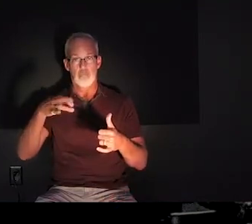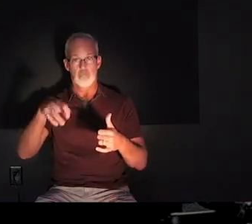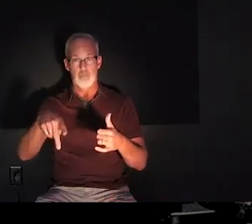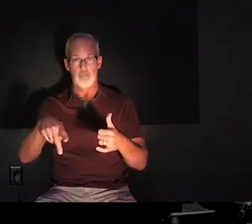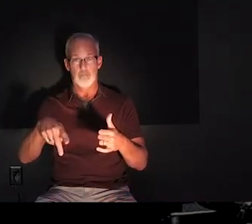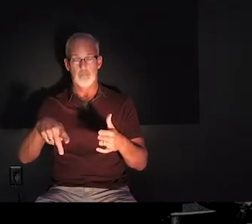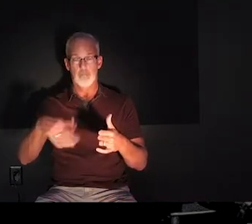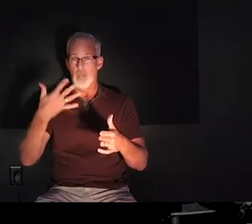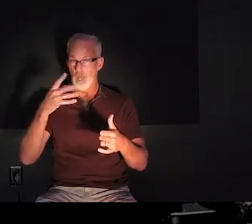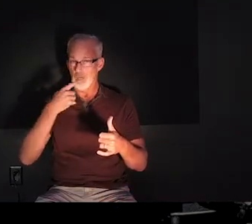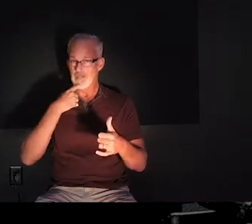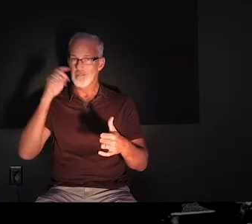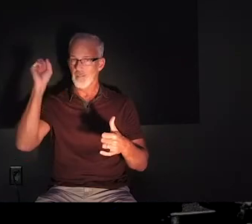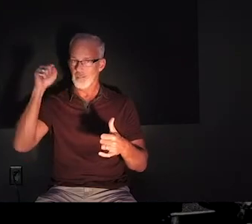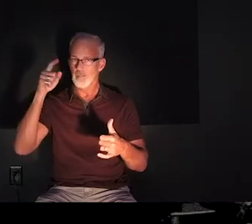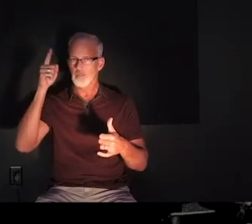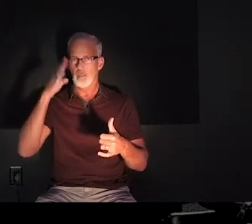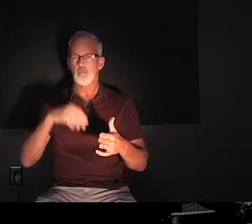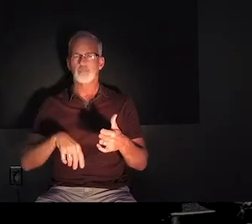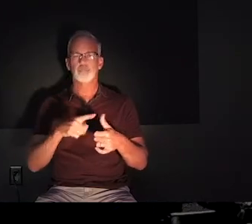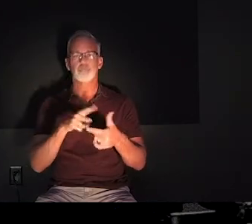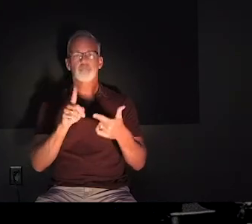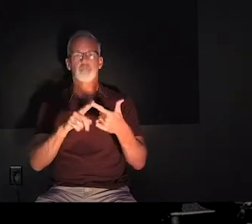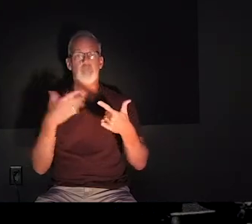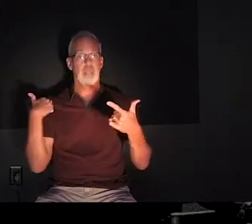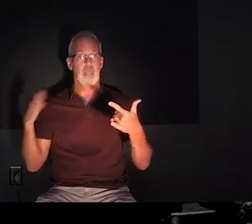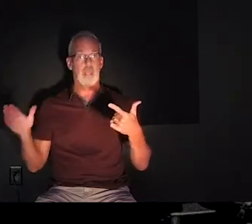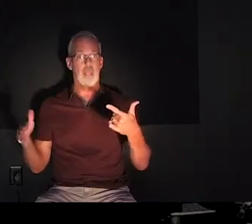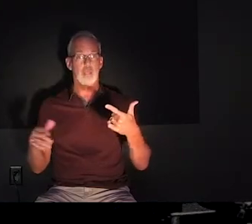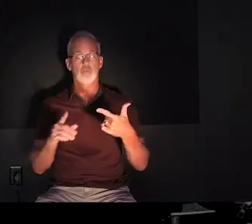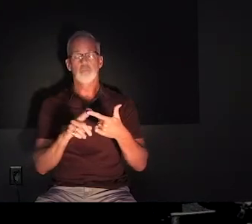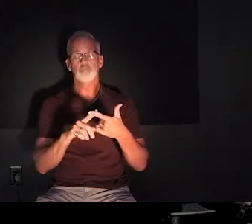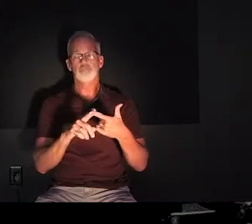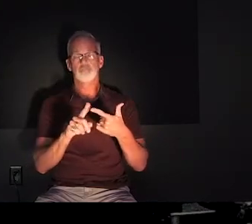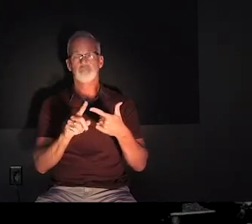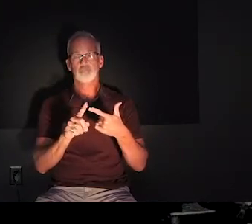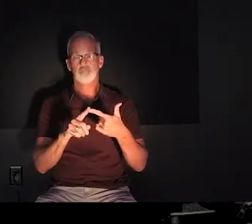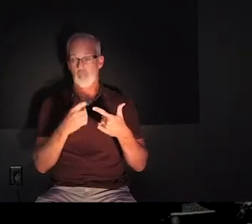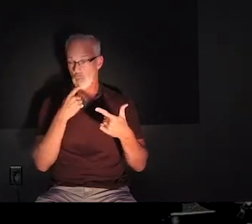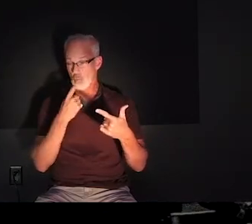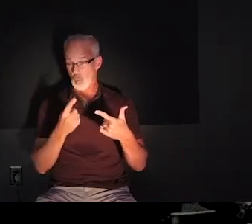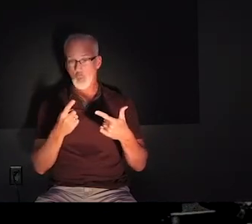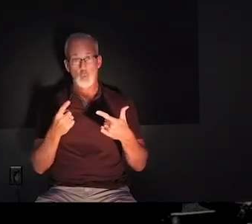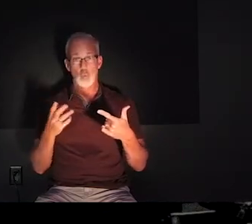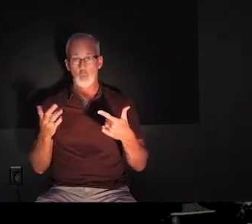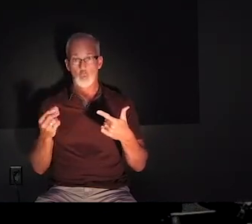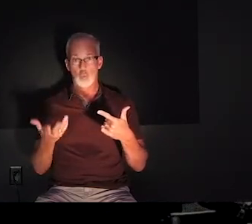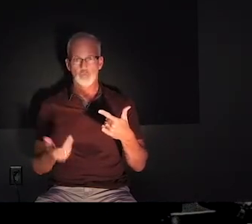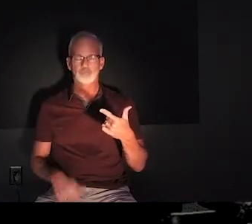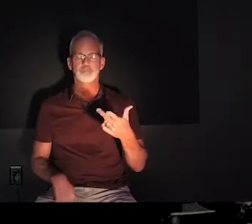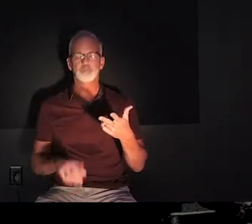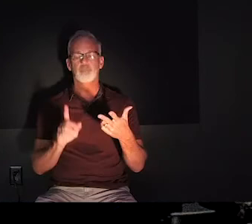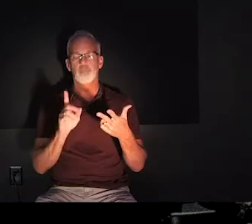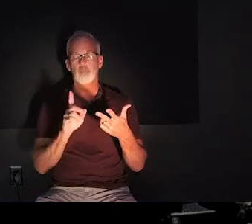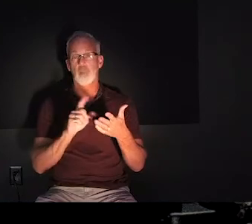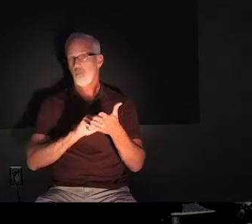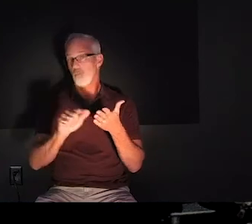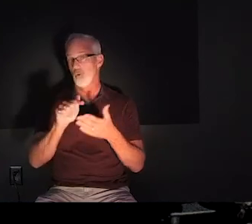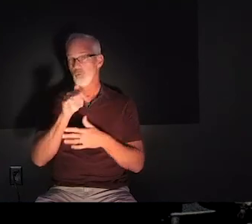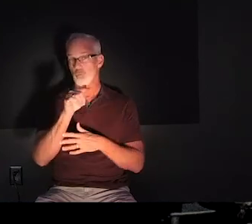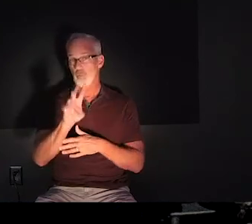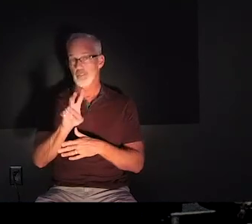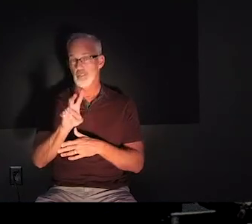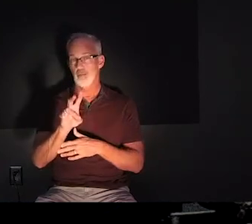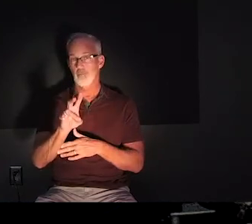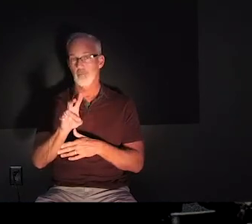yes is on the table. We got an angel who spoke to him, telling him what to do. Look what it tells us in verse number